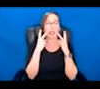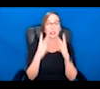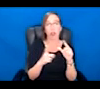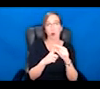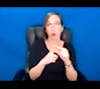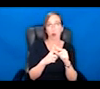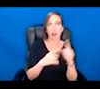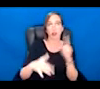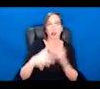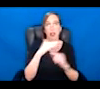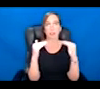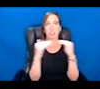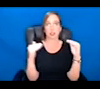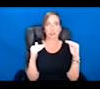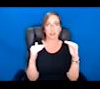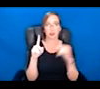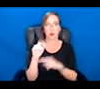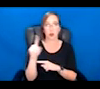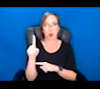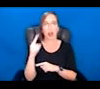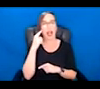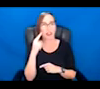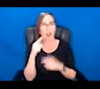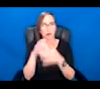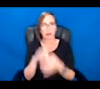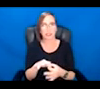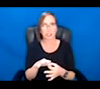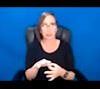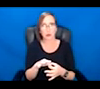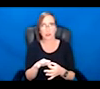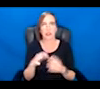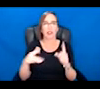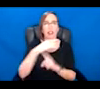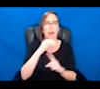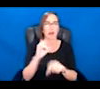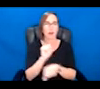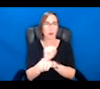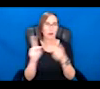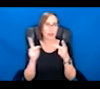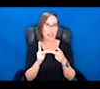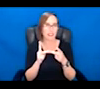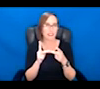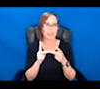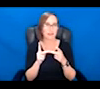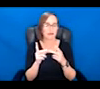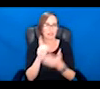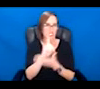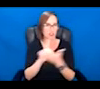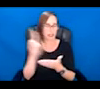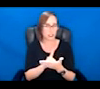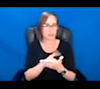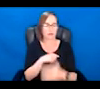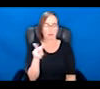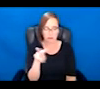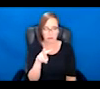I thought this was going to be about the climate of workplace discrimination. That's how kind of far this notion of